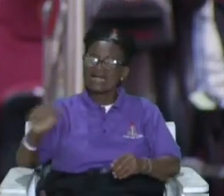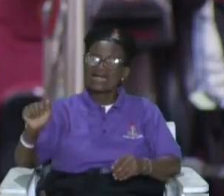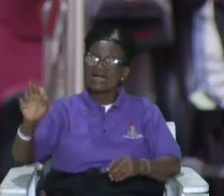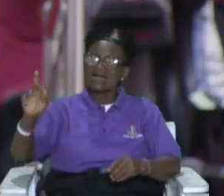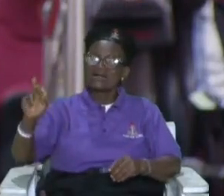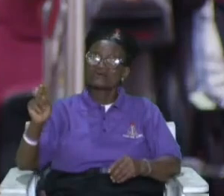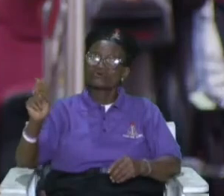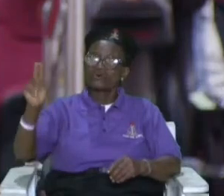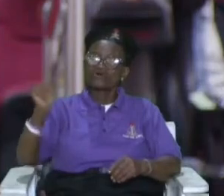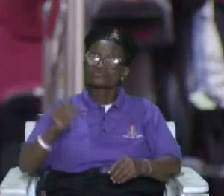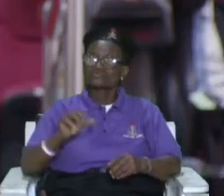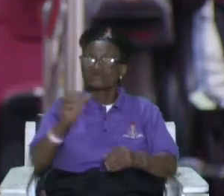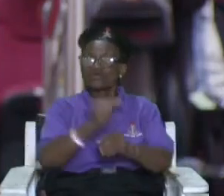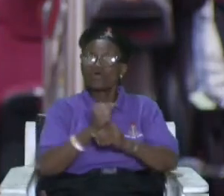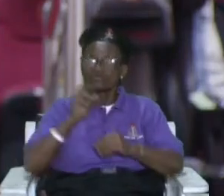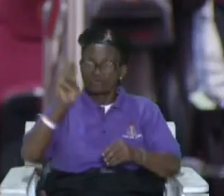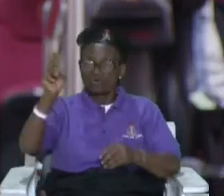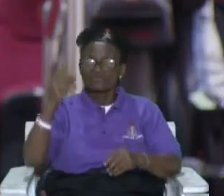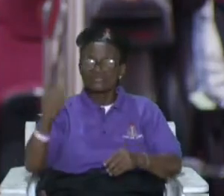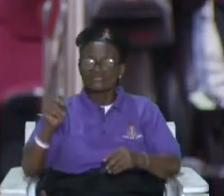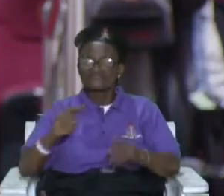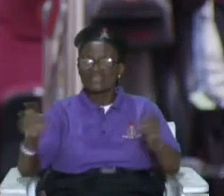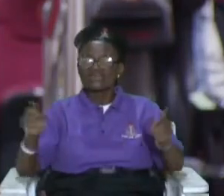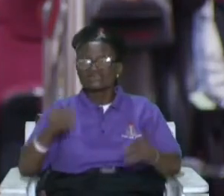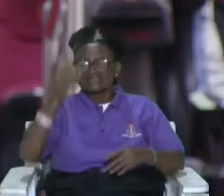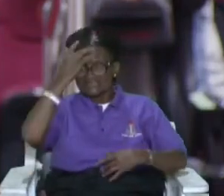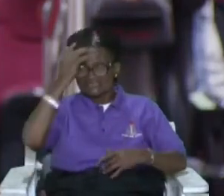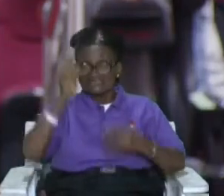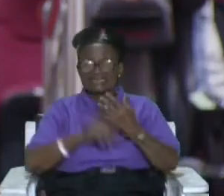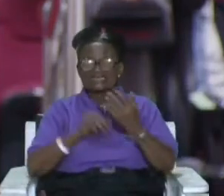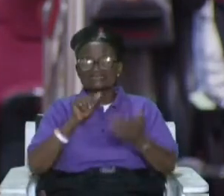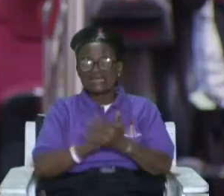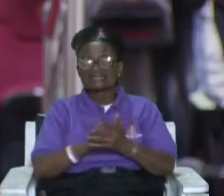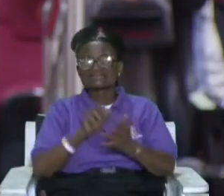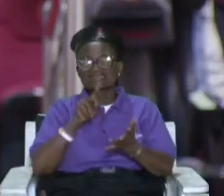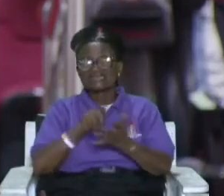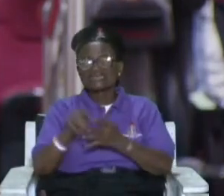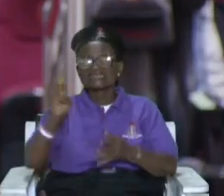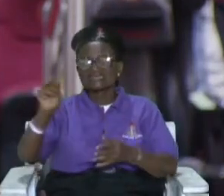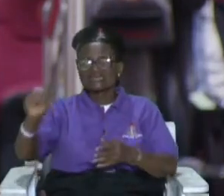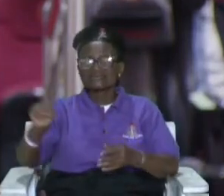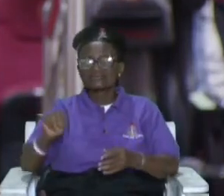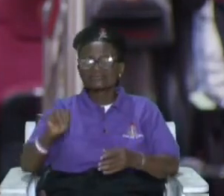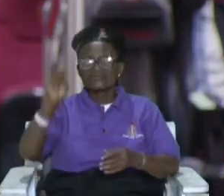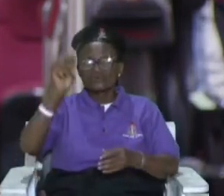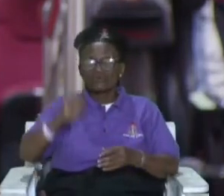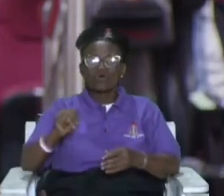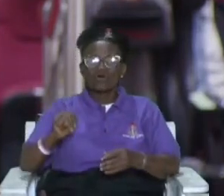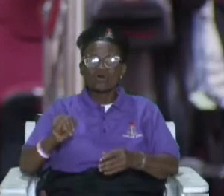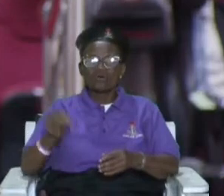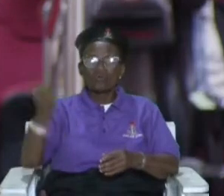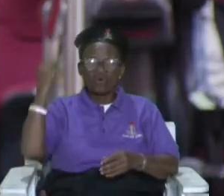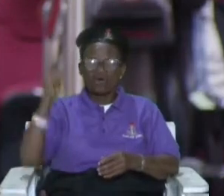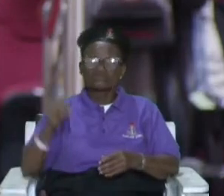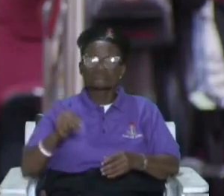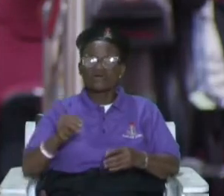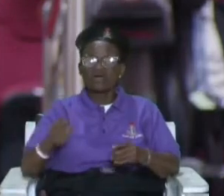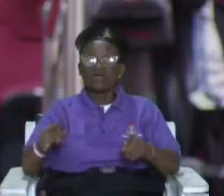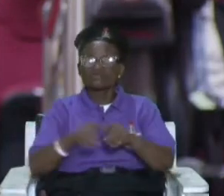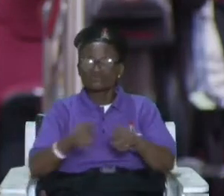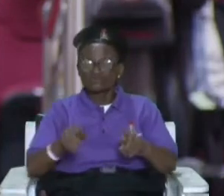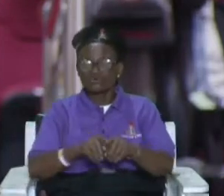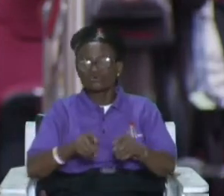the very sickness that killed him was also completely dismissed.